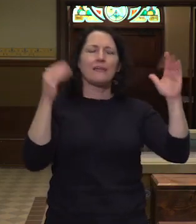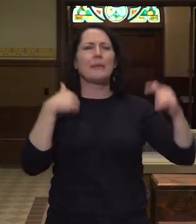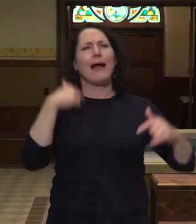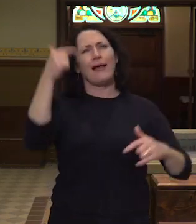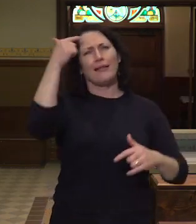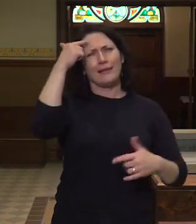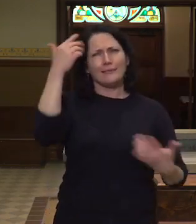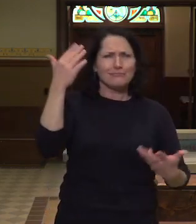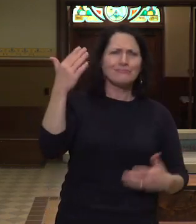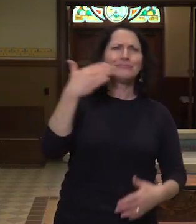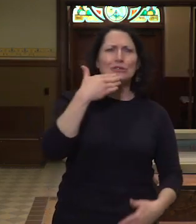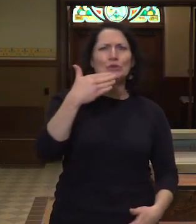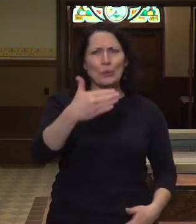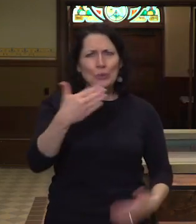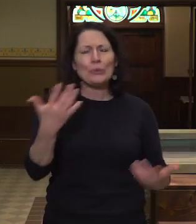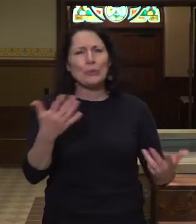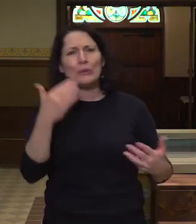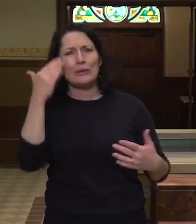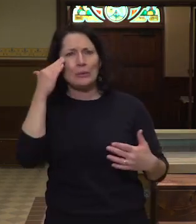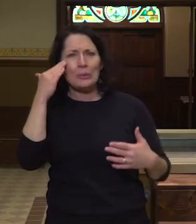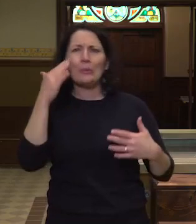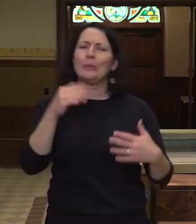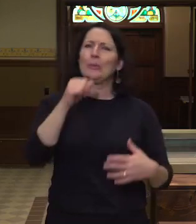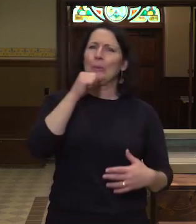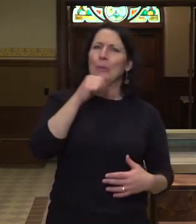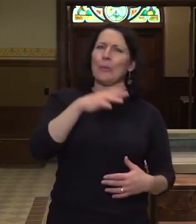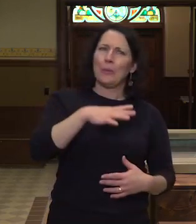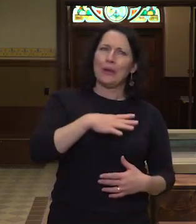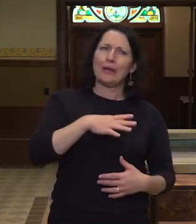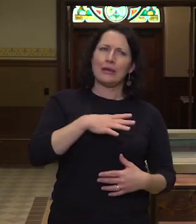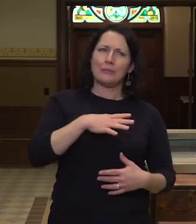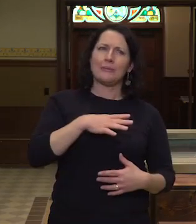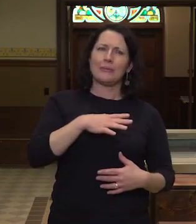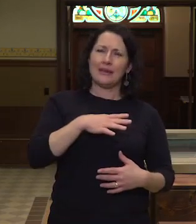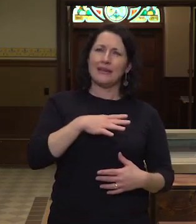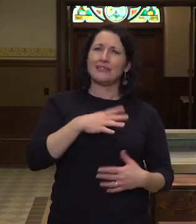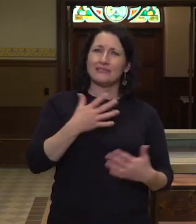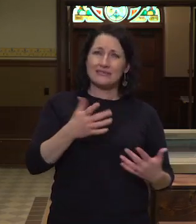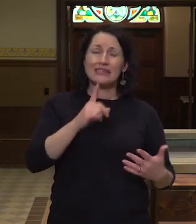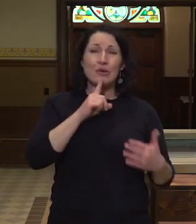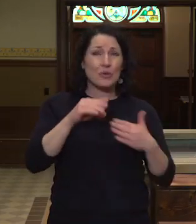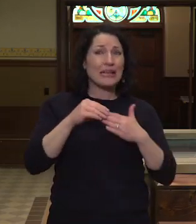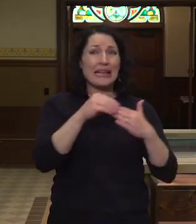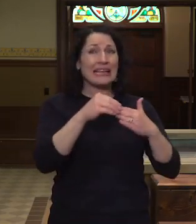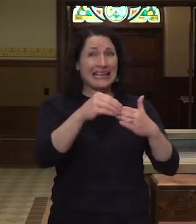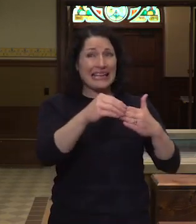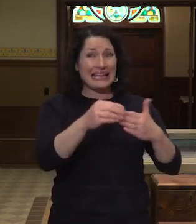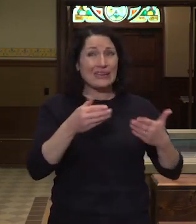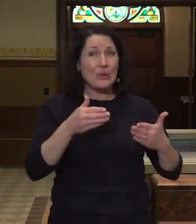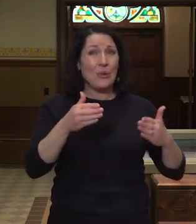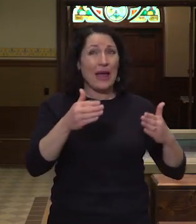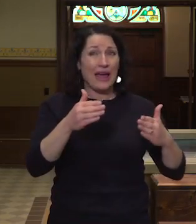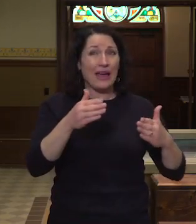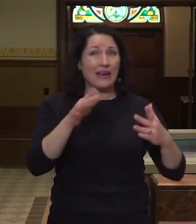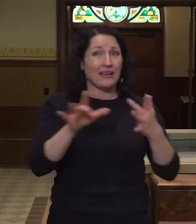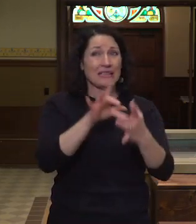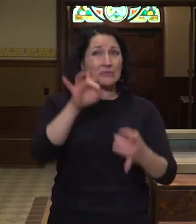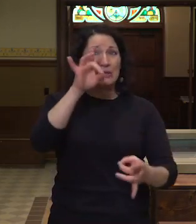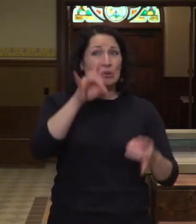known that women kind of have been leading the way spiritually, right?